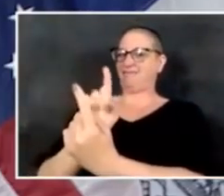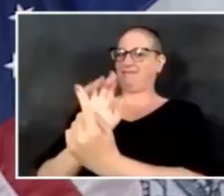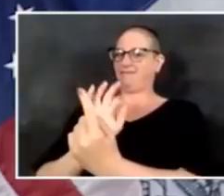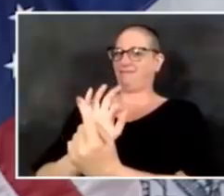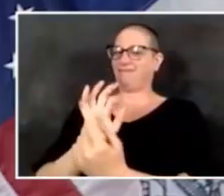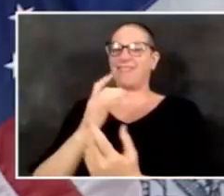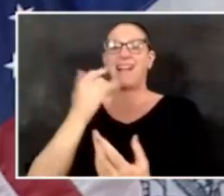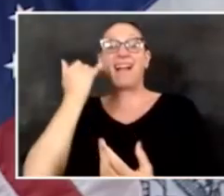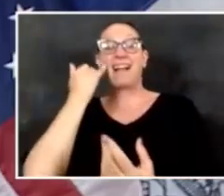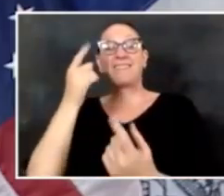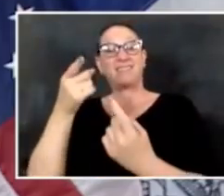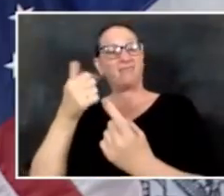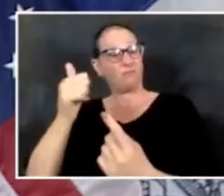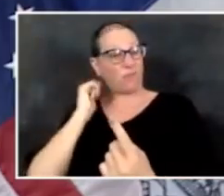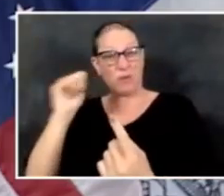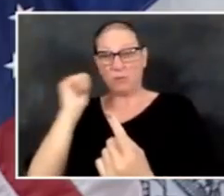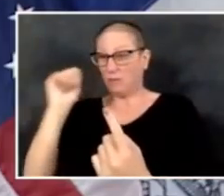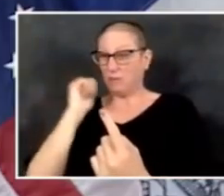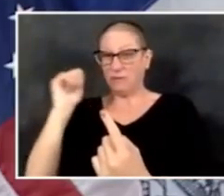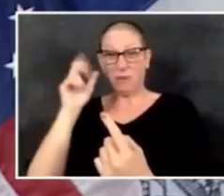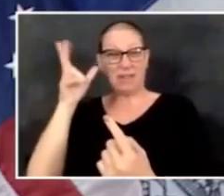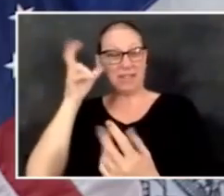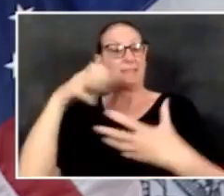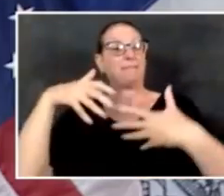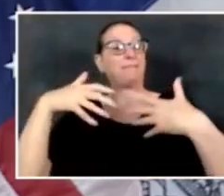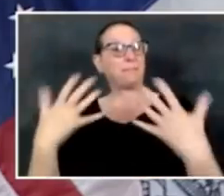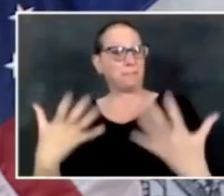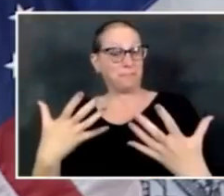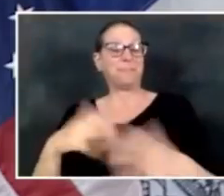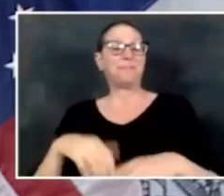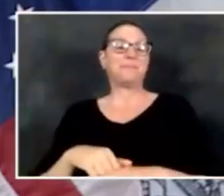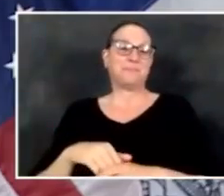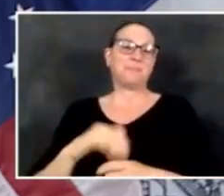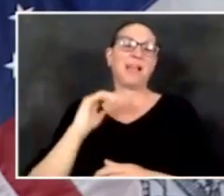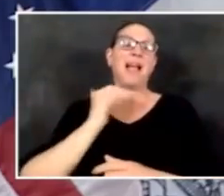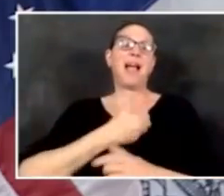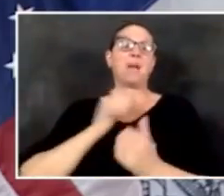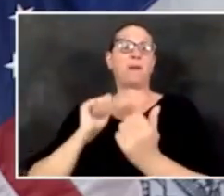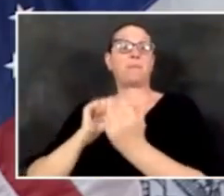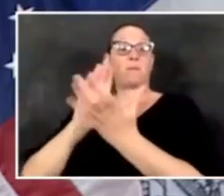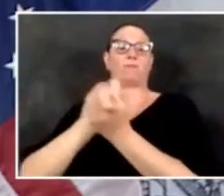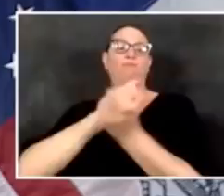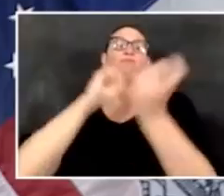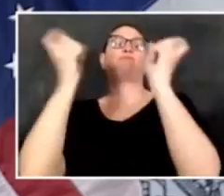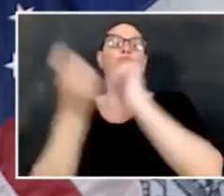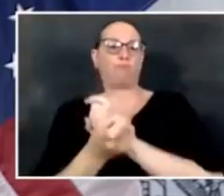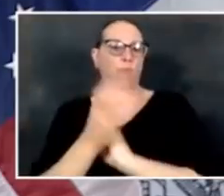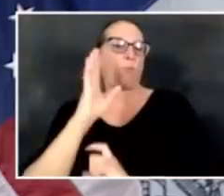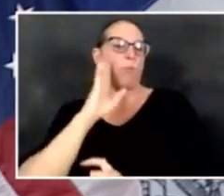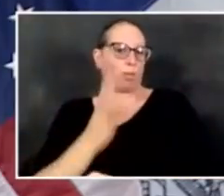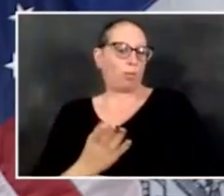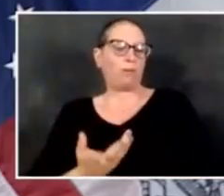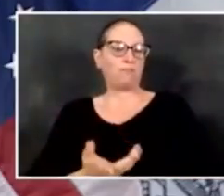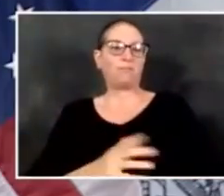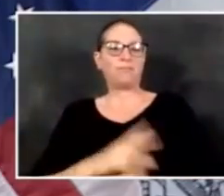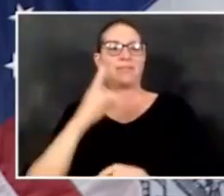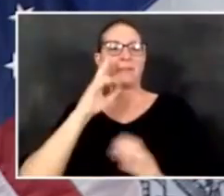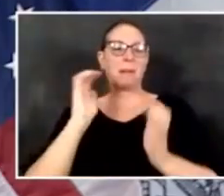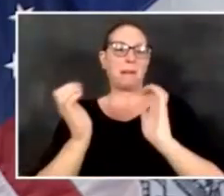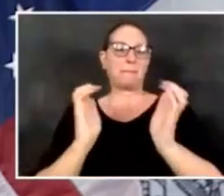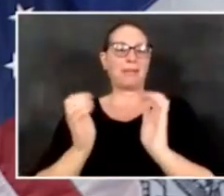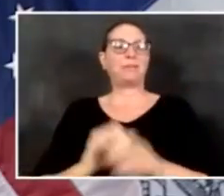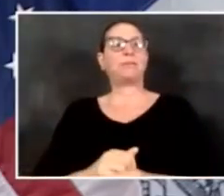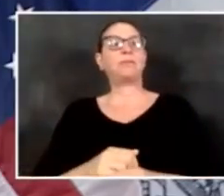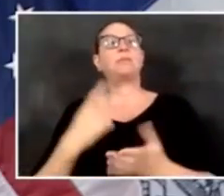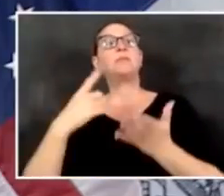first takedown, now I'm talking about, sometimes those things are not pretty when they're seen on video. And again, that's something also